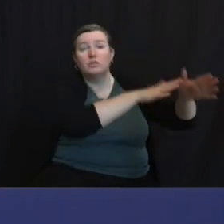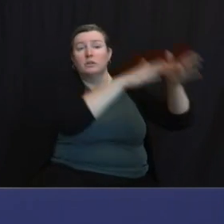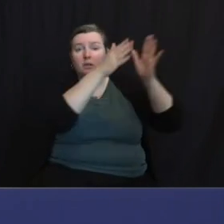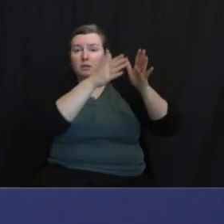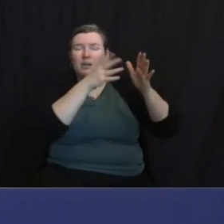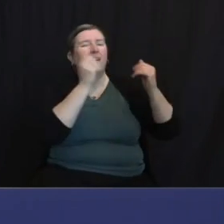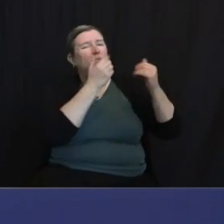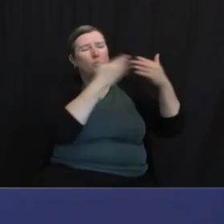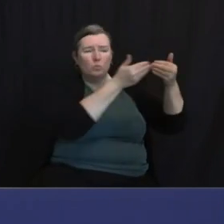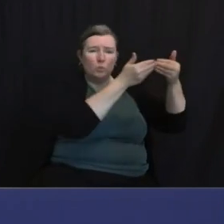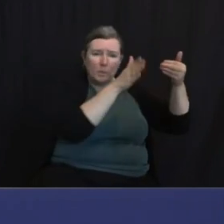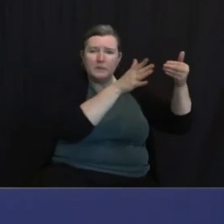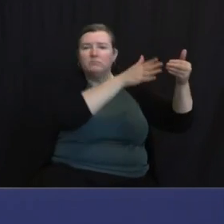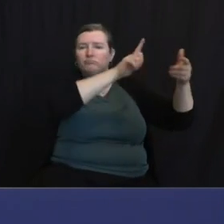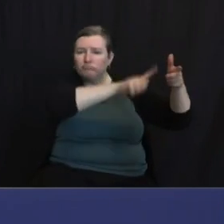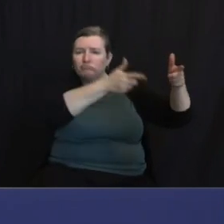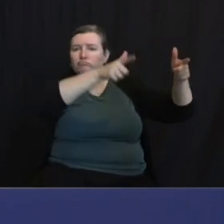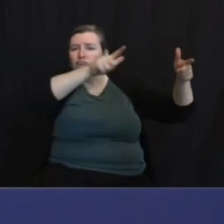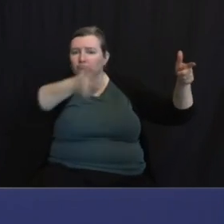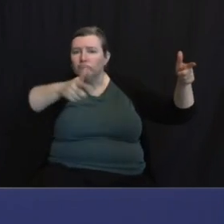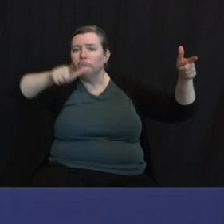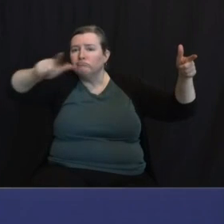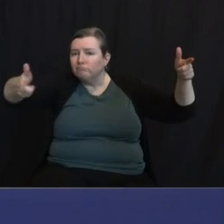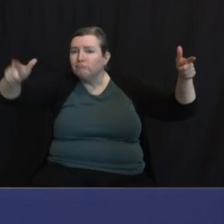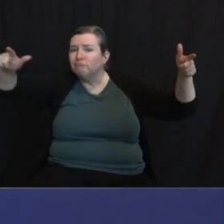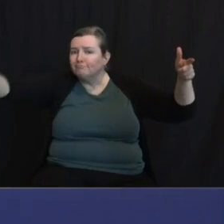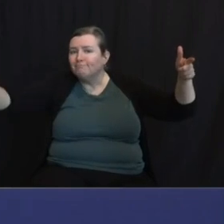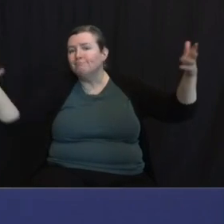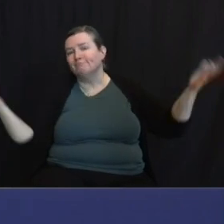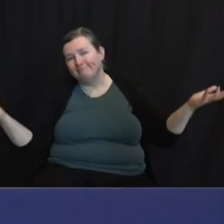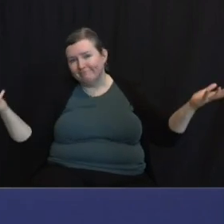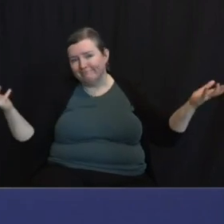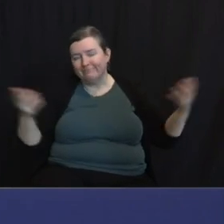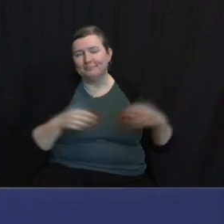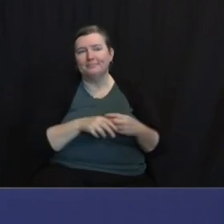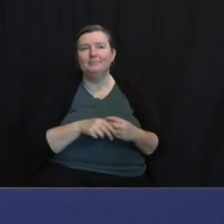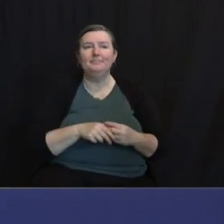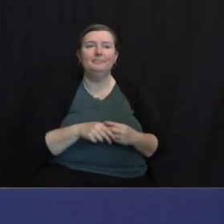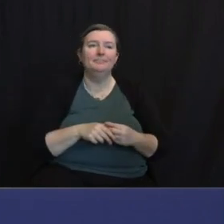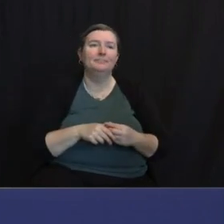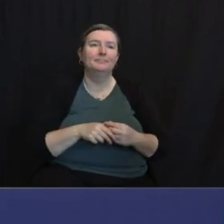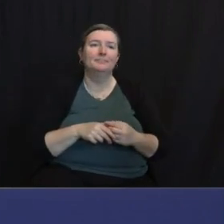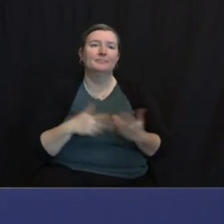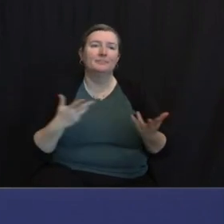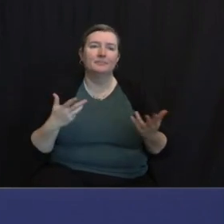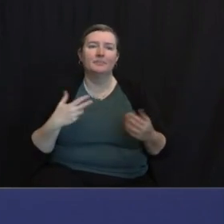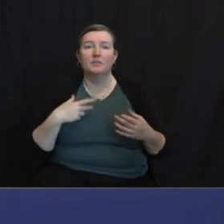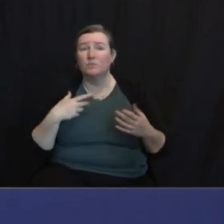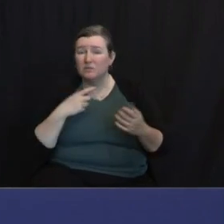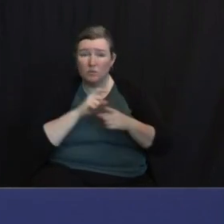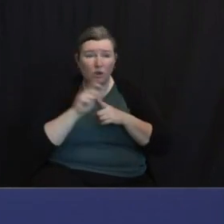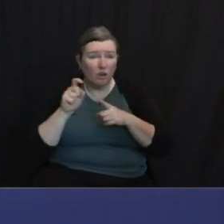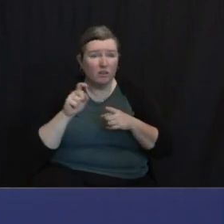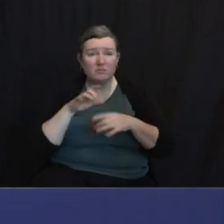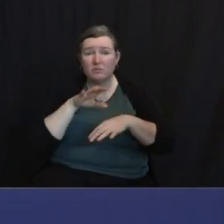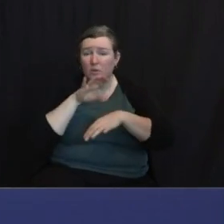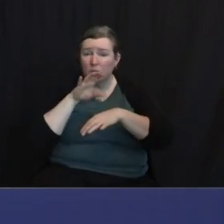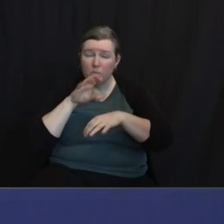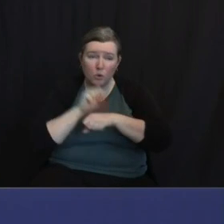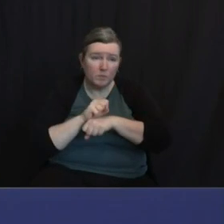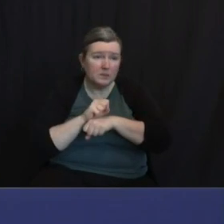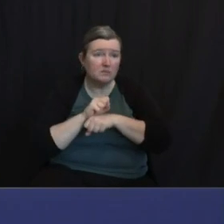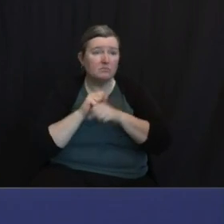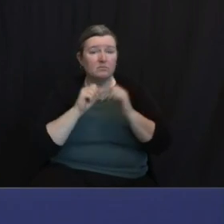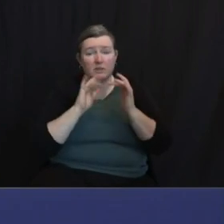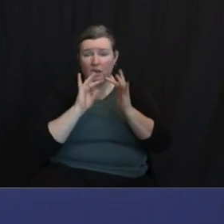get better. So we want to give peace of mind that folks can call up or go online, get a registration